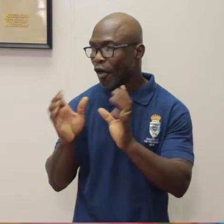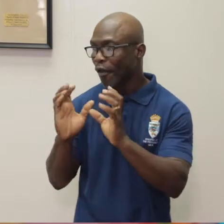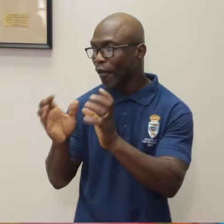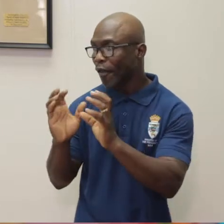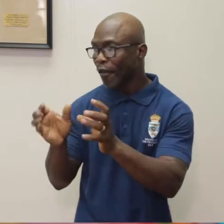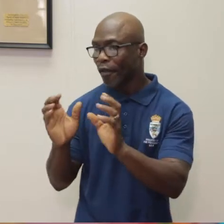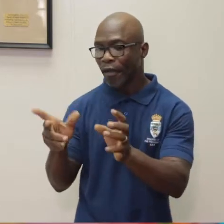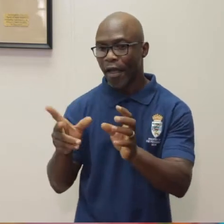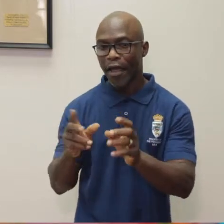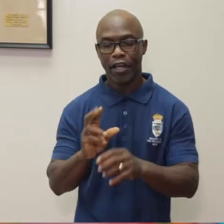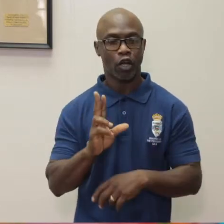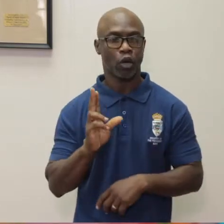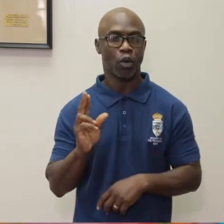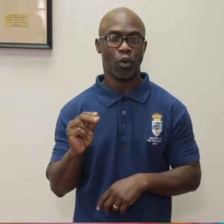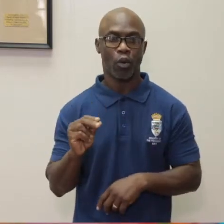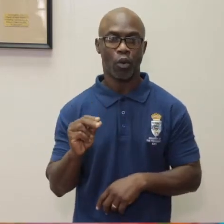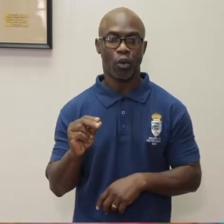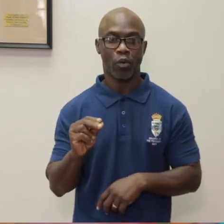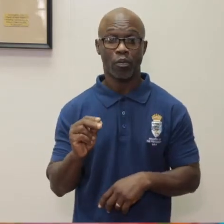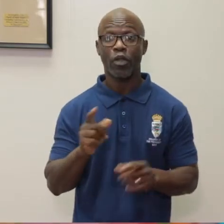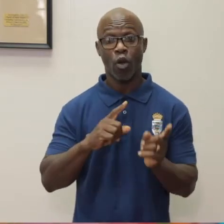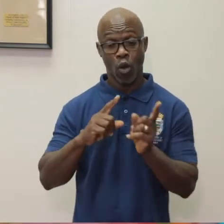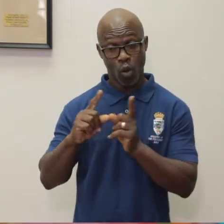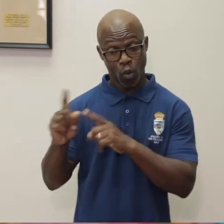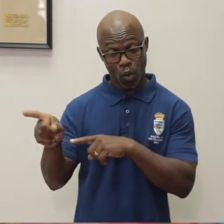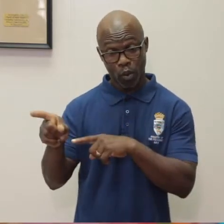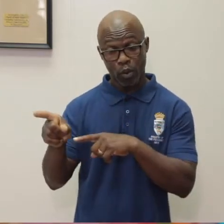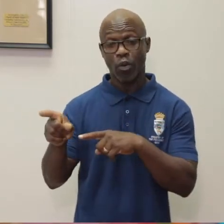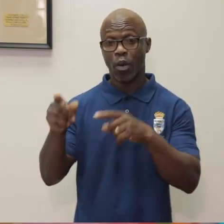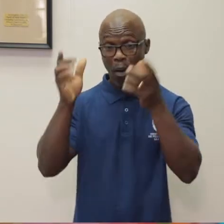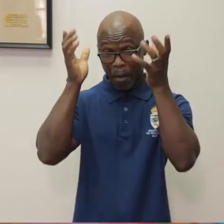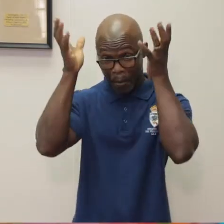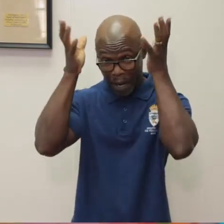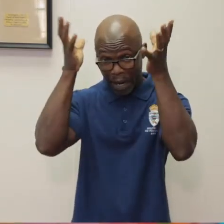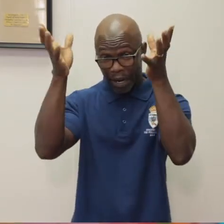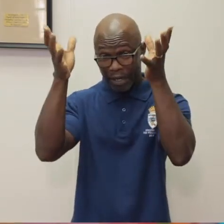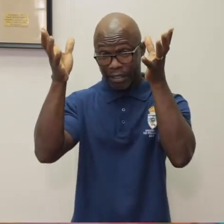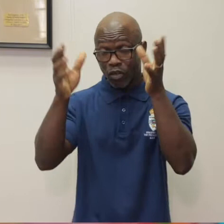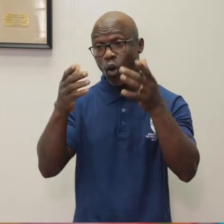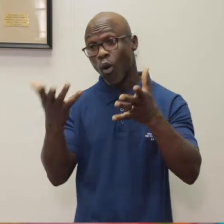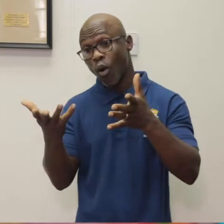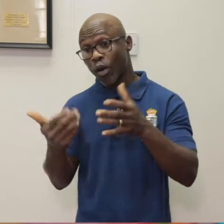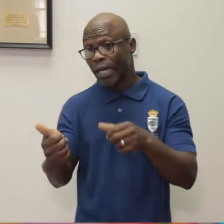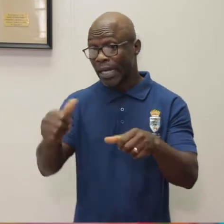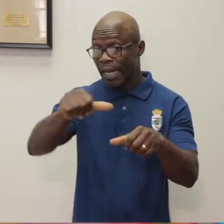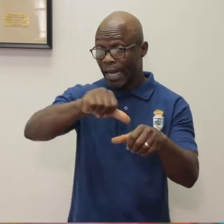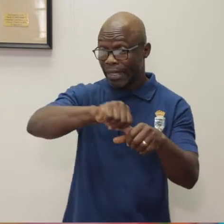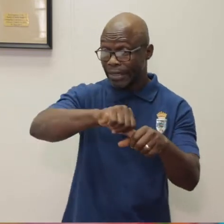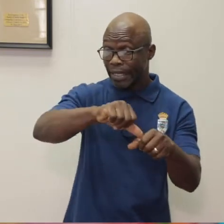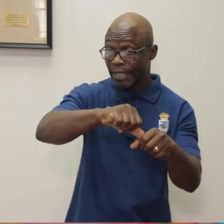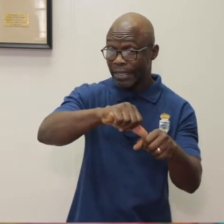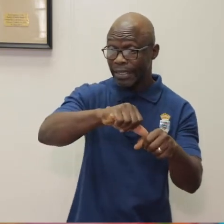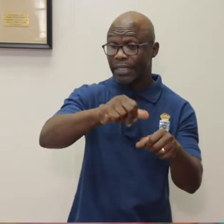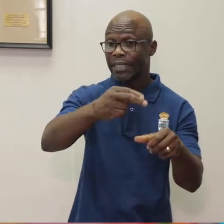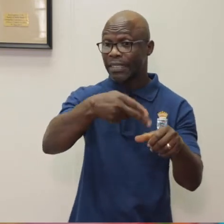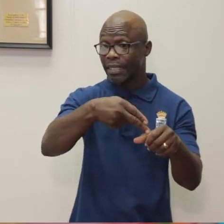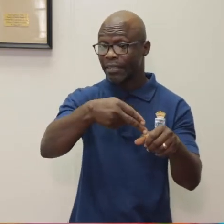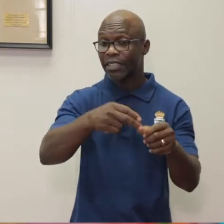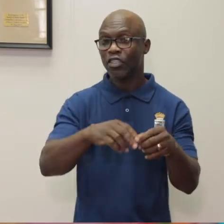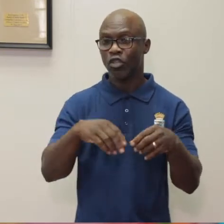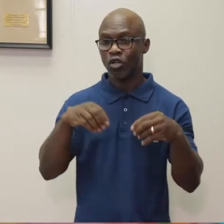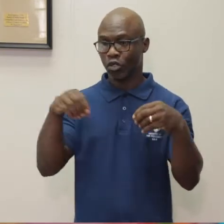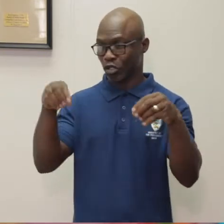conversation. Going to the supermarket or the gas station just to window shop.